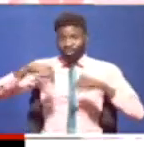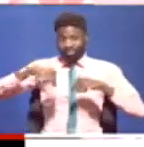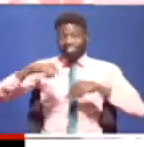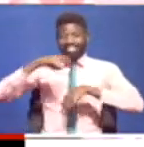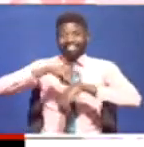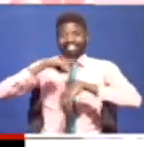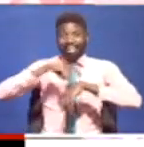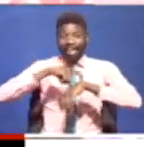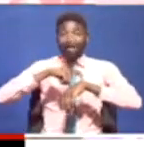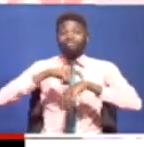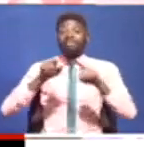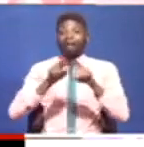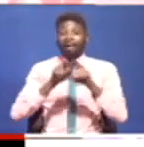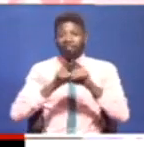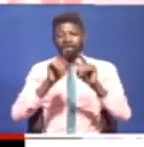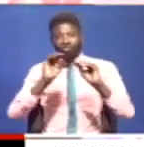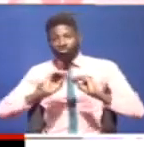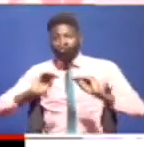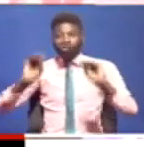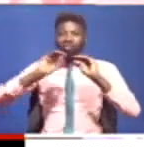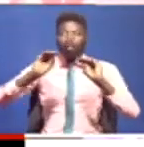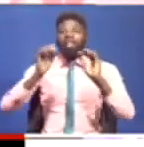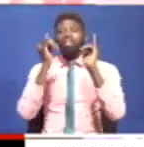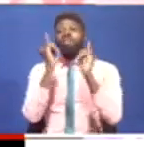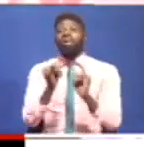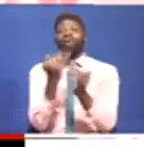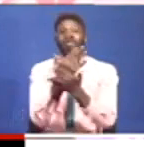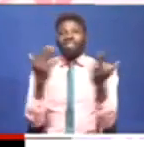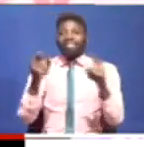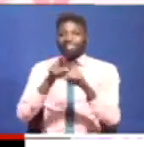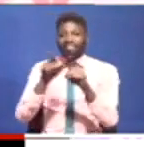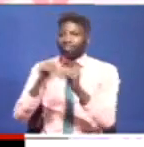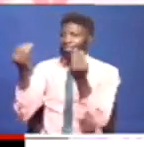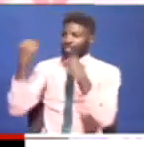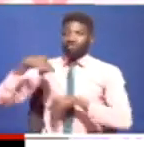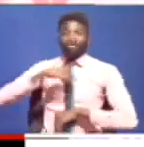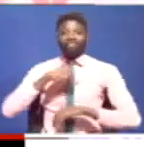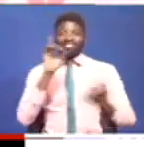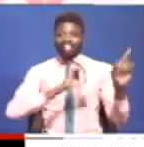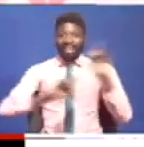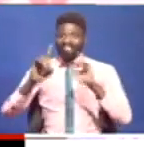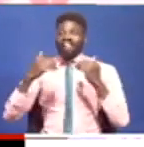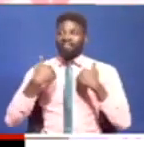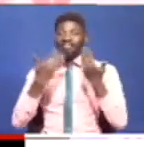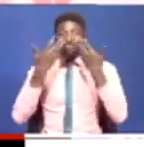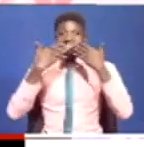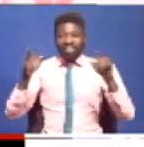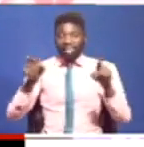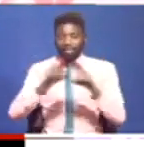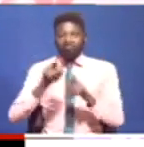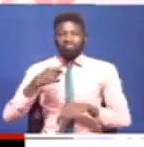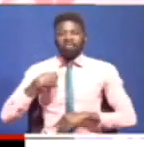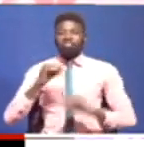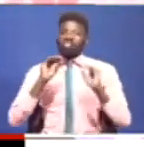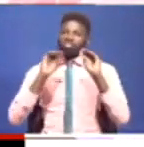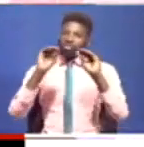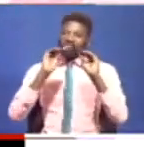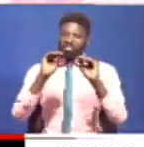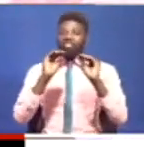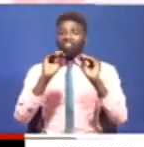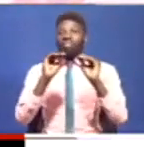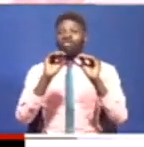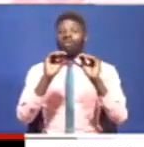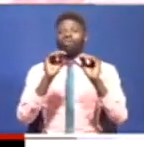teaching some new things, as we were taught to dance here, let me also teach you the way in